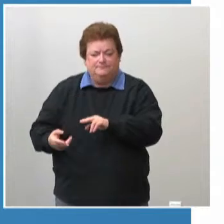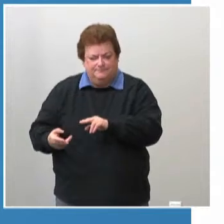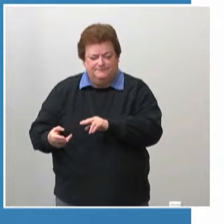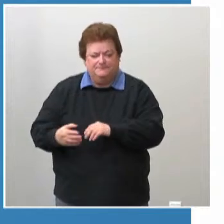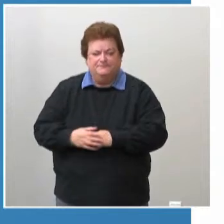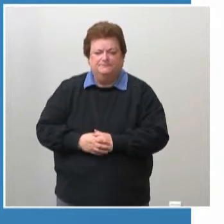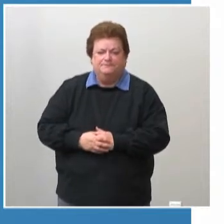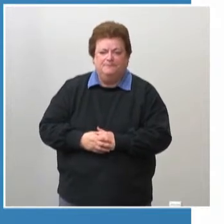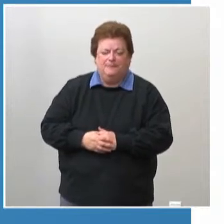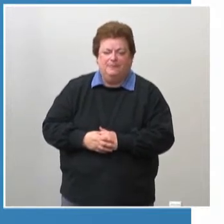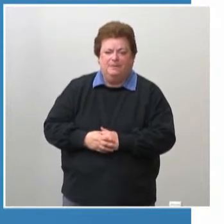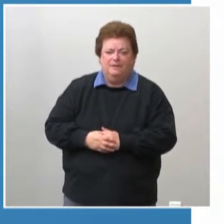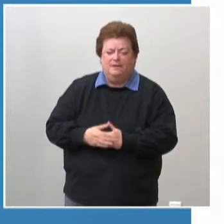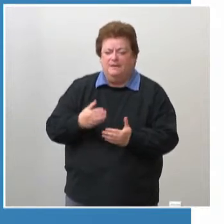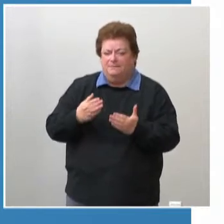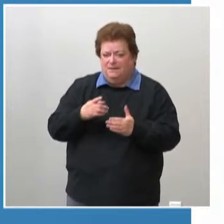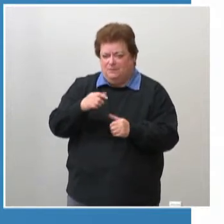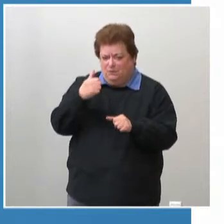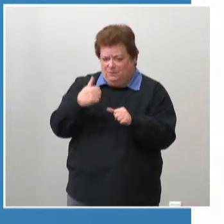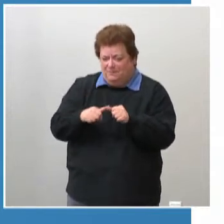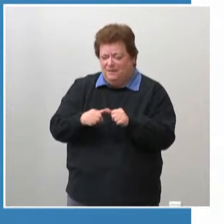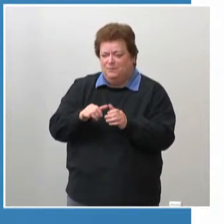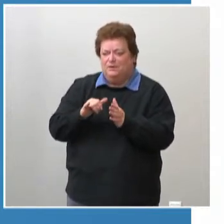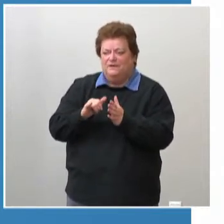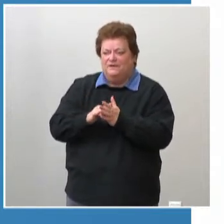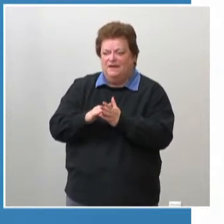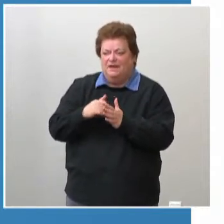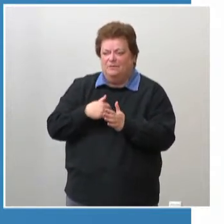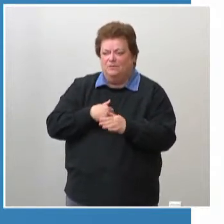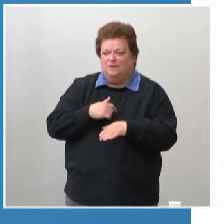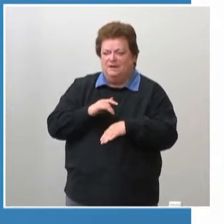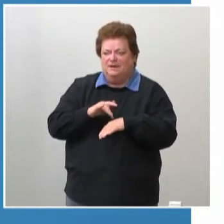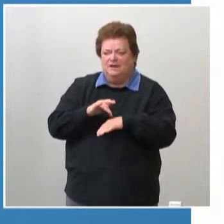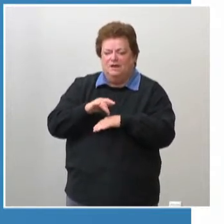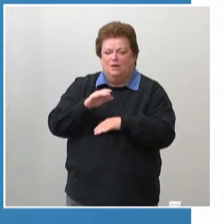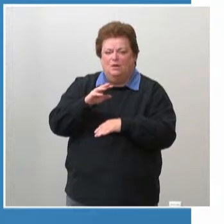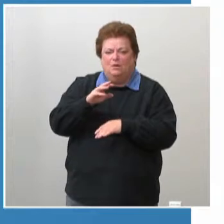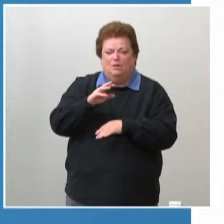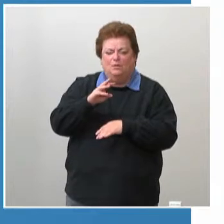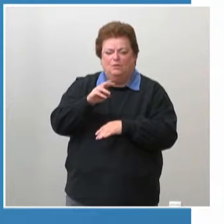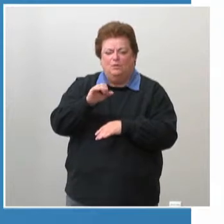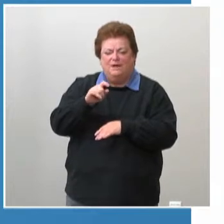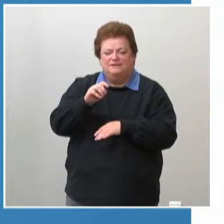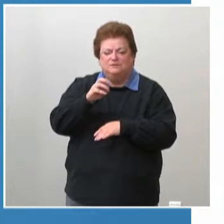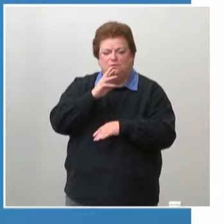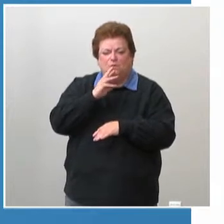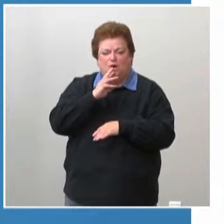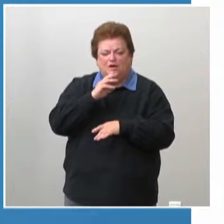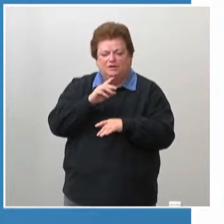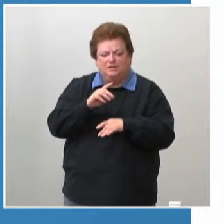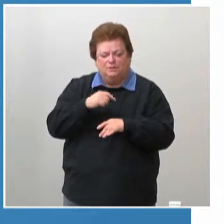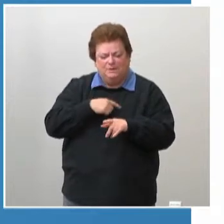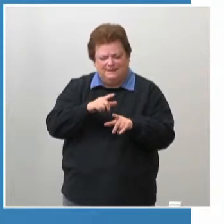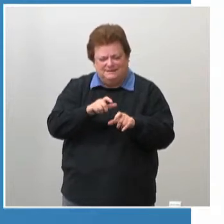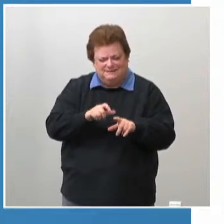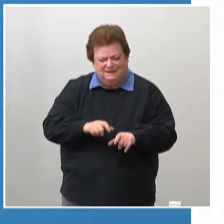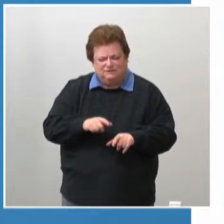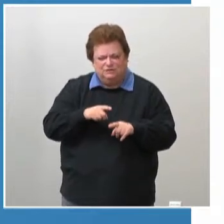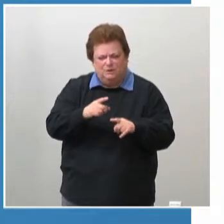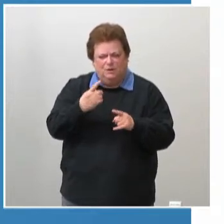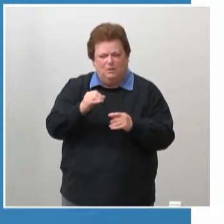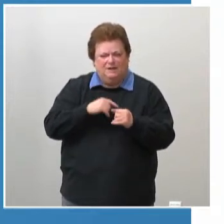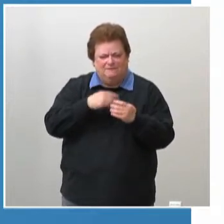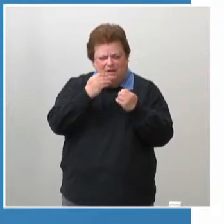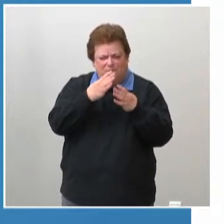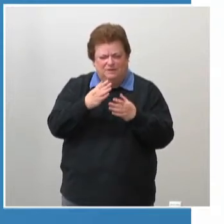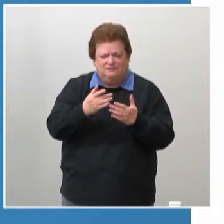cases. You may remember we touched on wastewater testing for virus particles as at one of our briefings